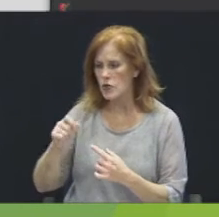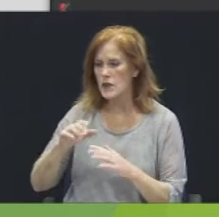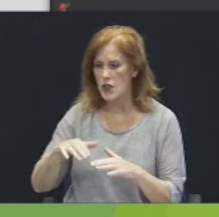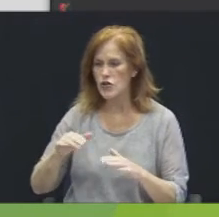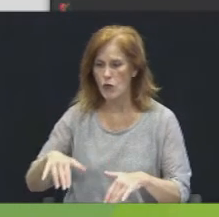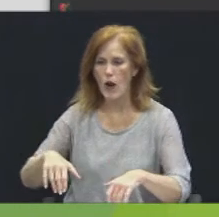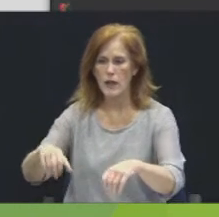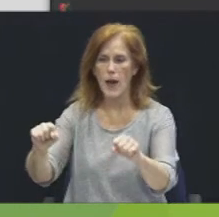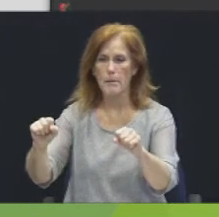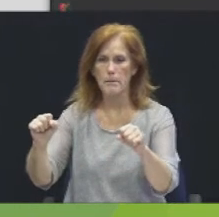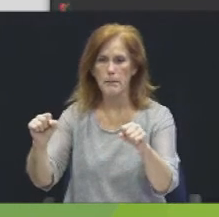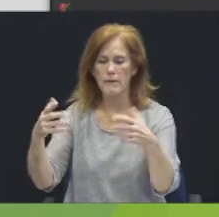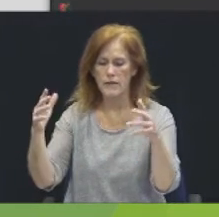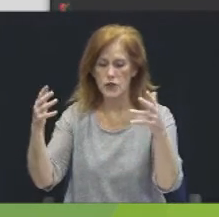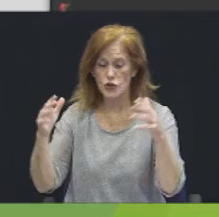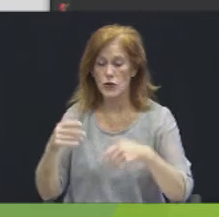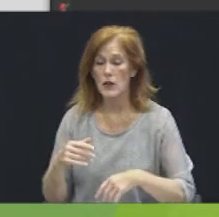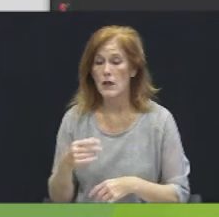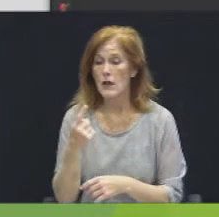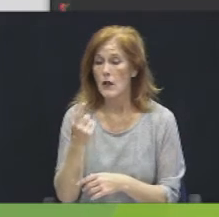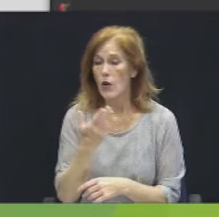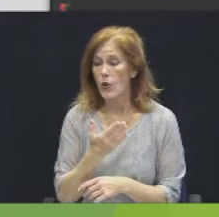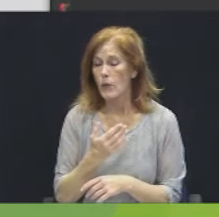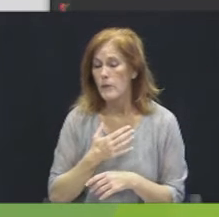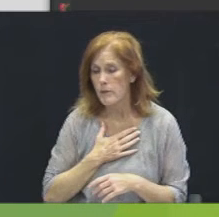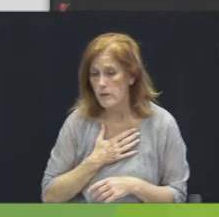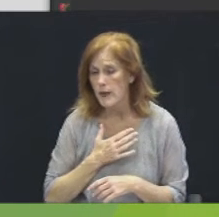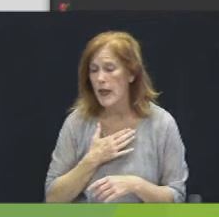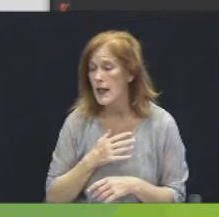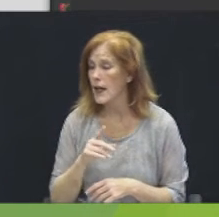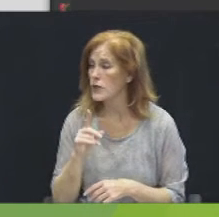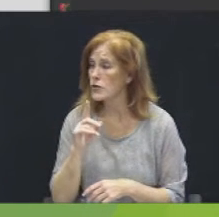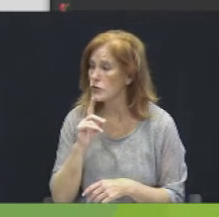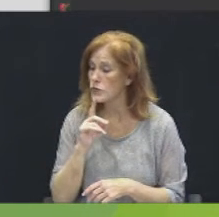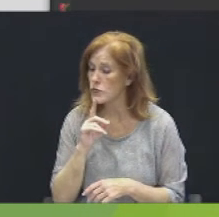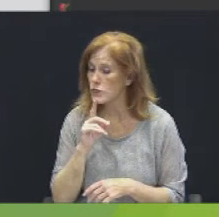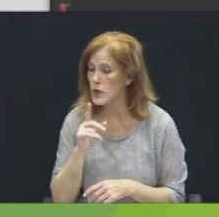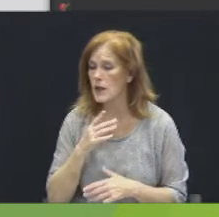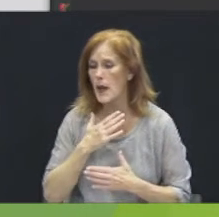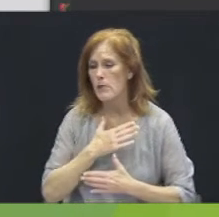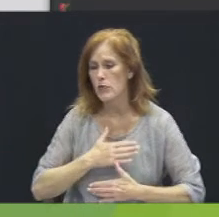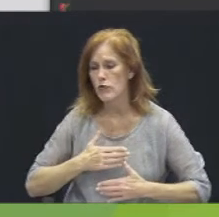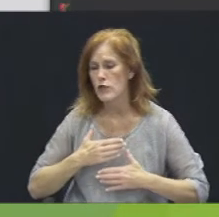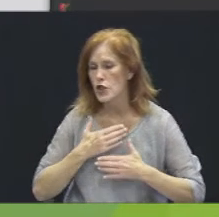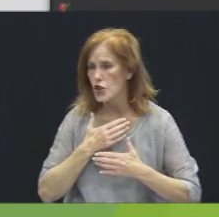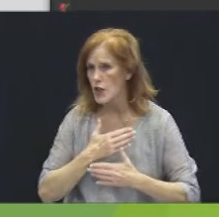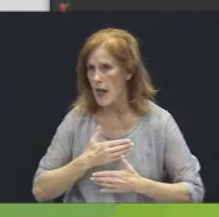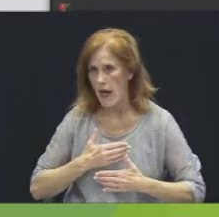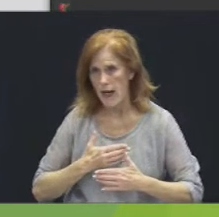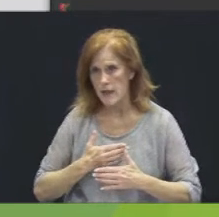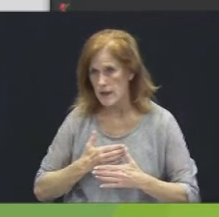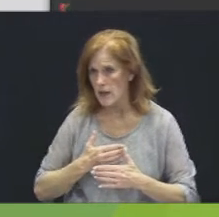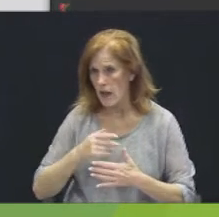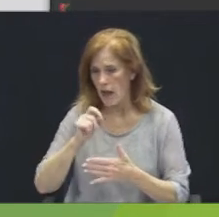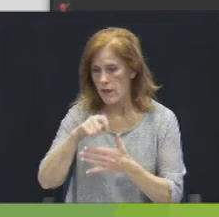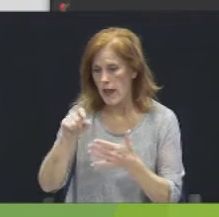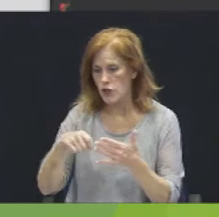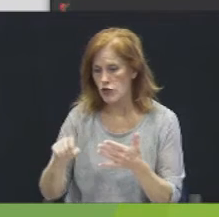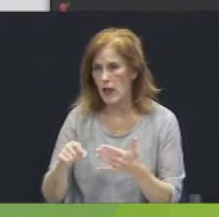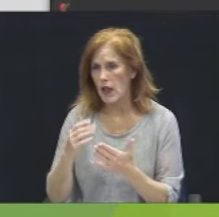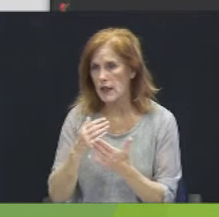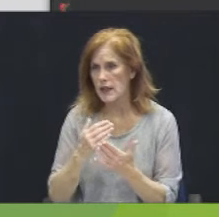children. And one thing that, and I so appreciate the number you just, the checklist you just